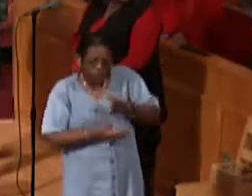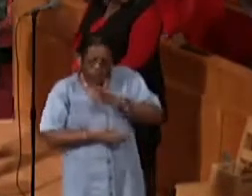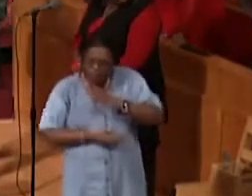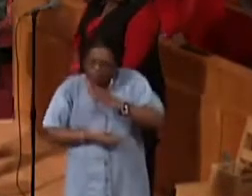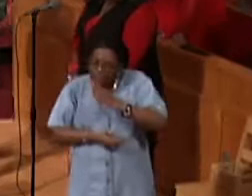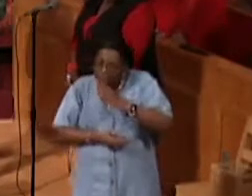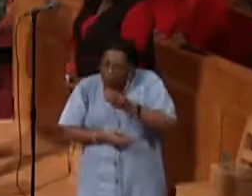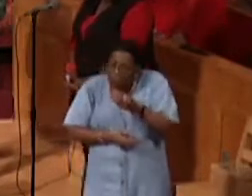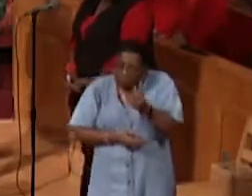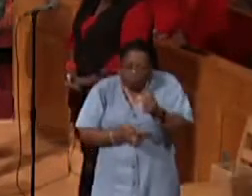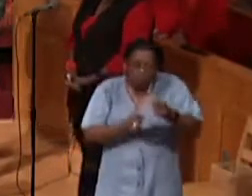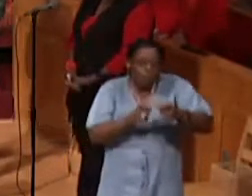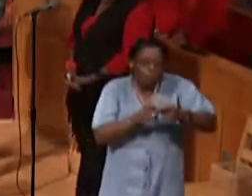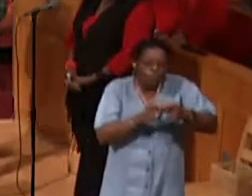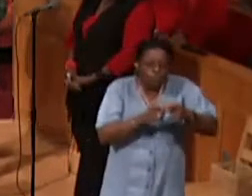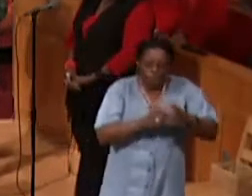now.